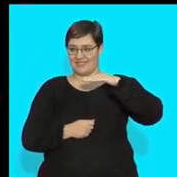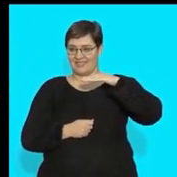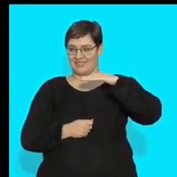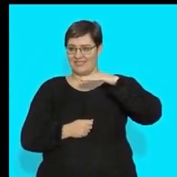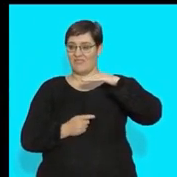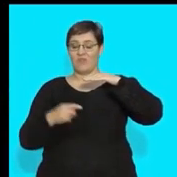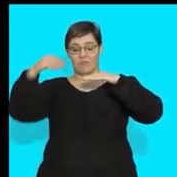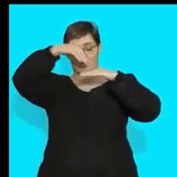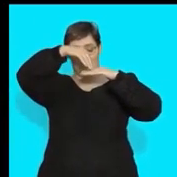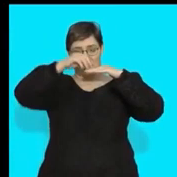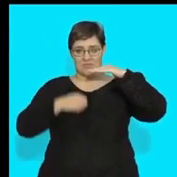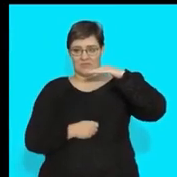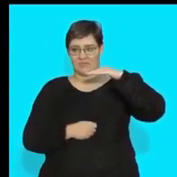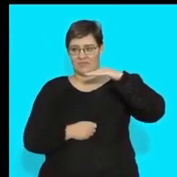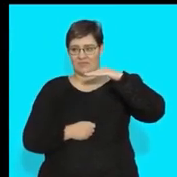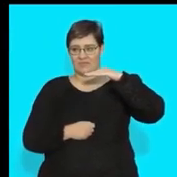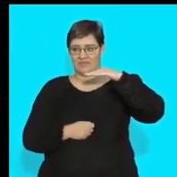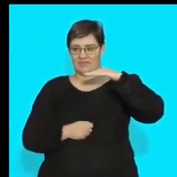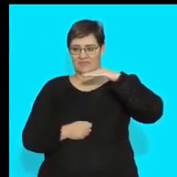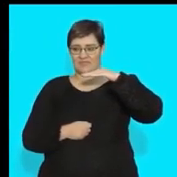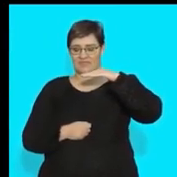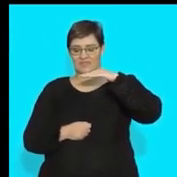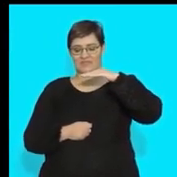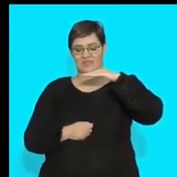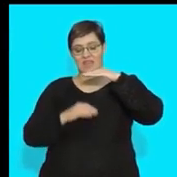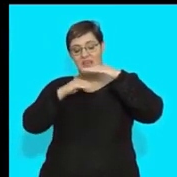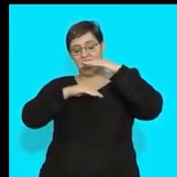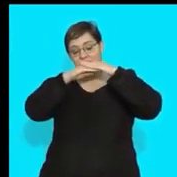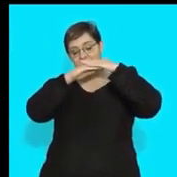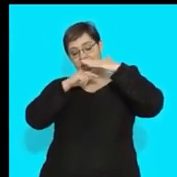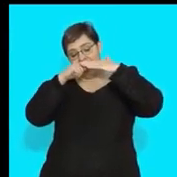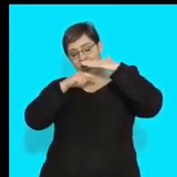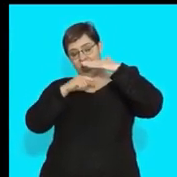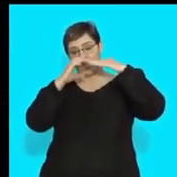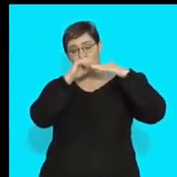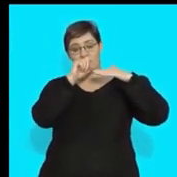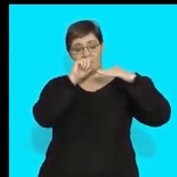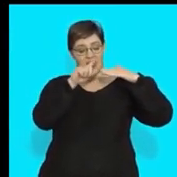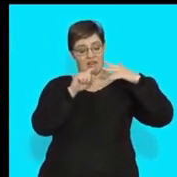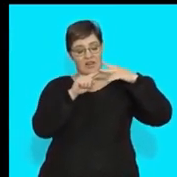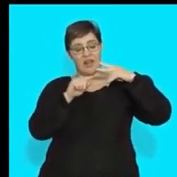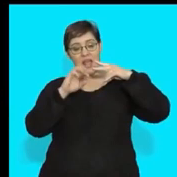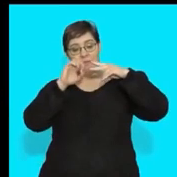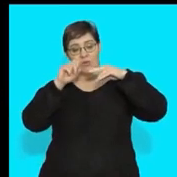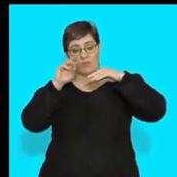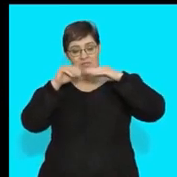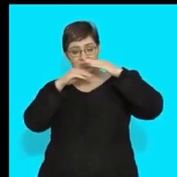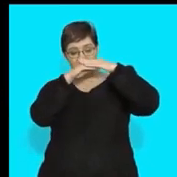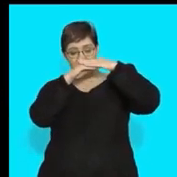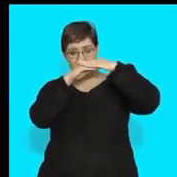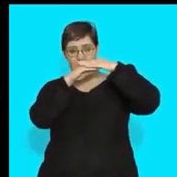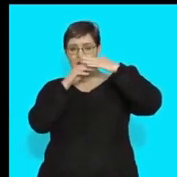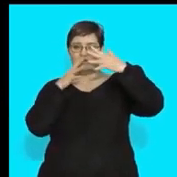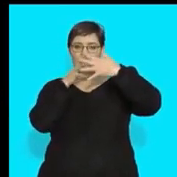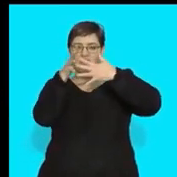From the top. Guys, these two layers, the cuticle and the epidermis, they are